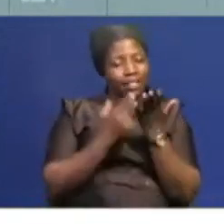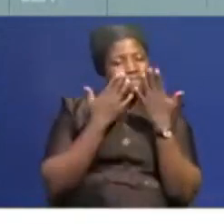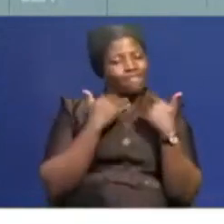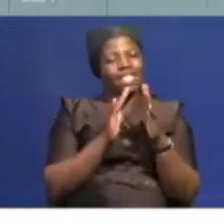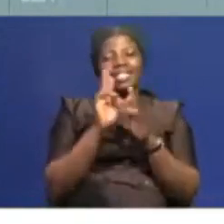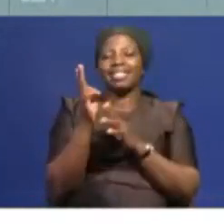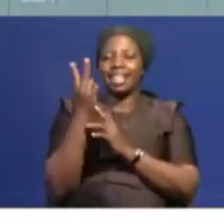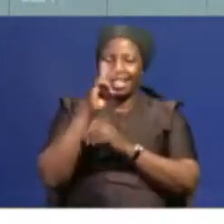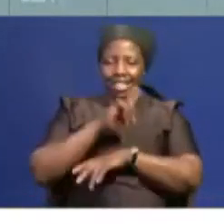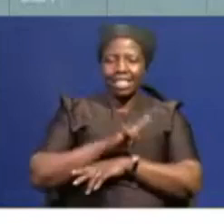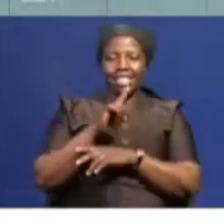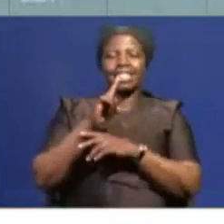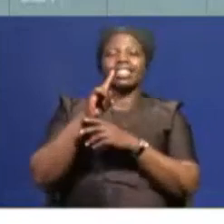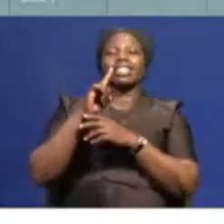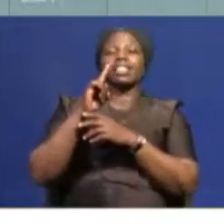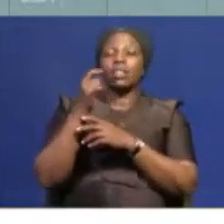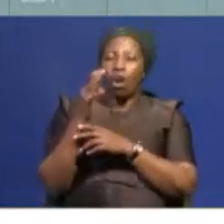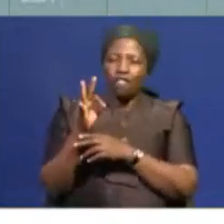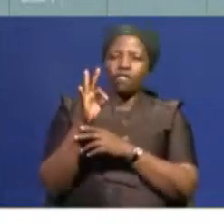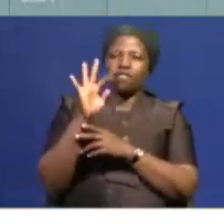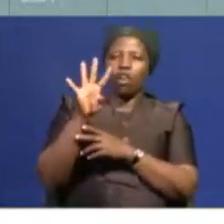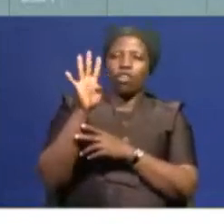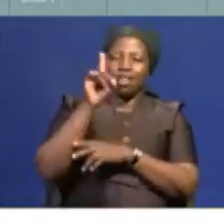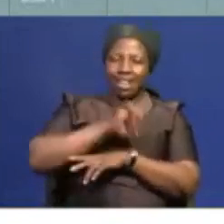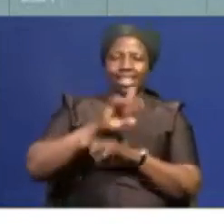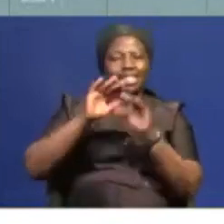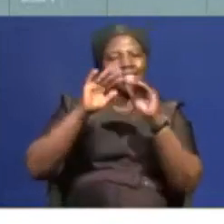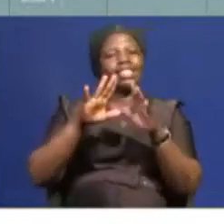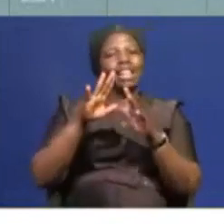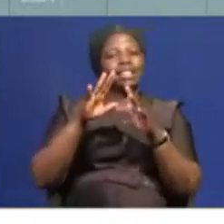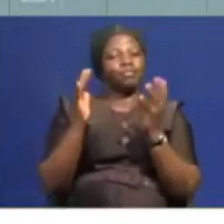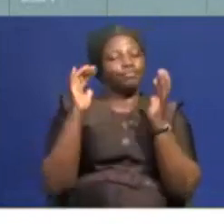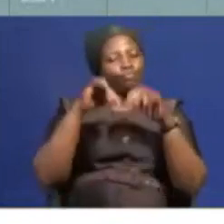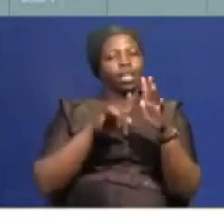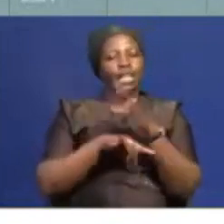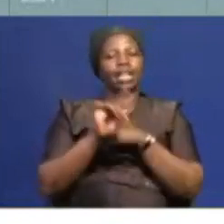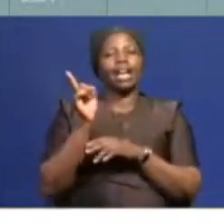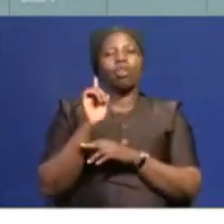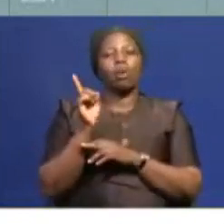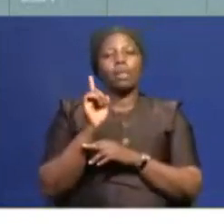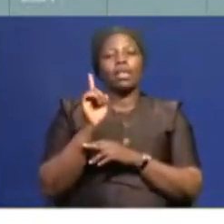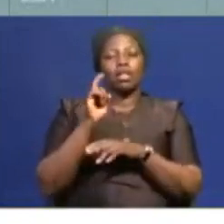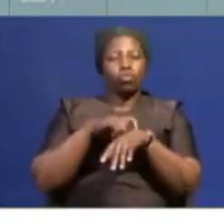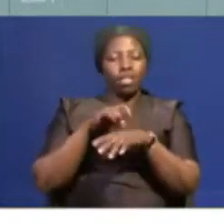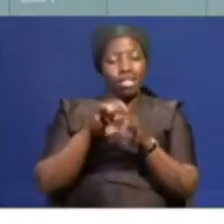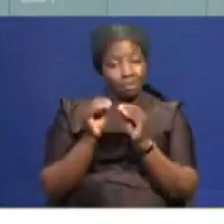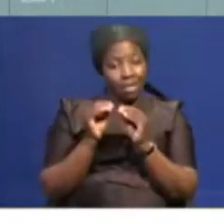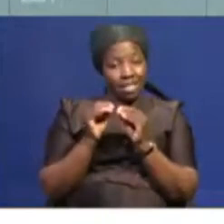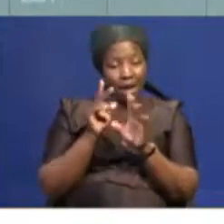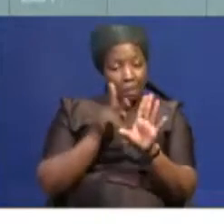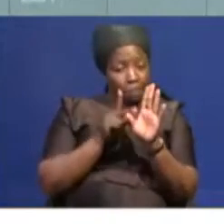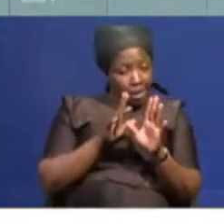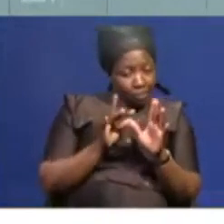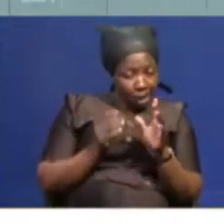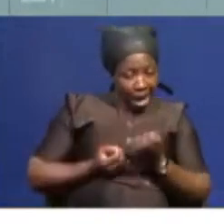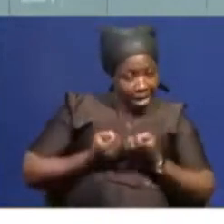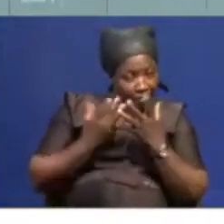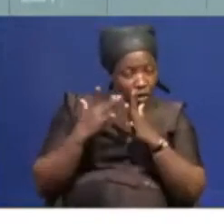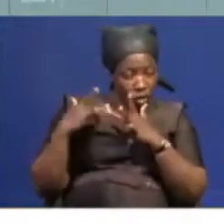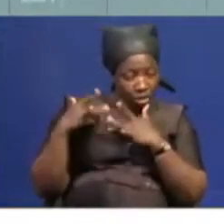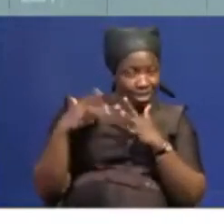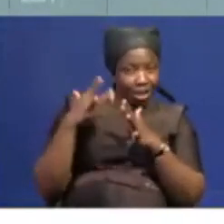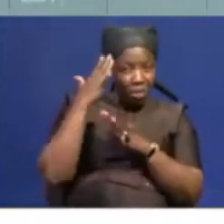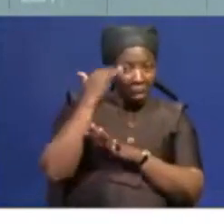four-day teachers' conference held in Nairobi. During the meeting, participants expressed concerns over the increase in cases of